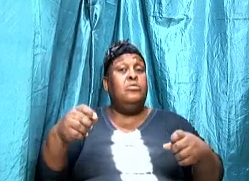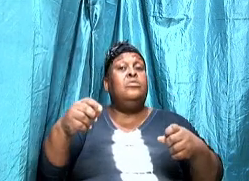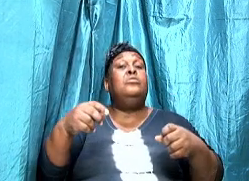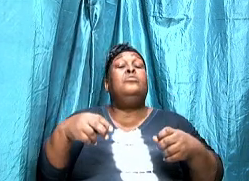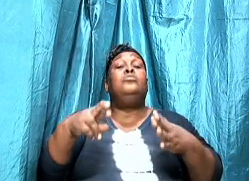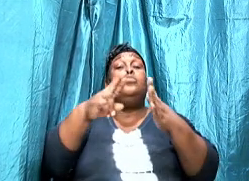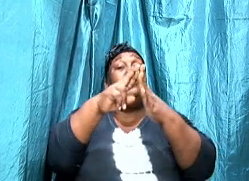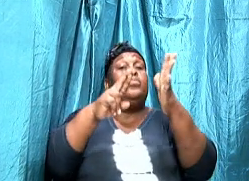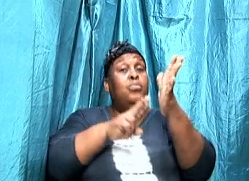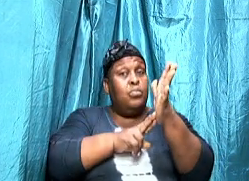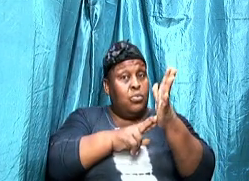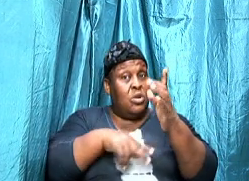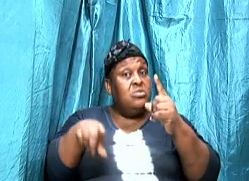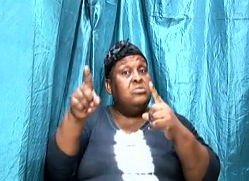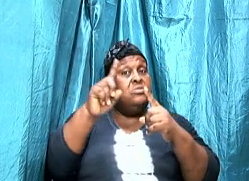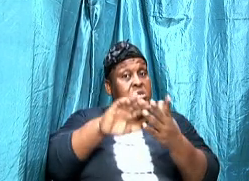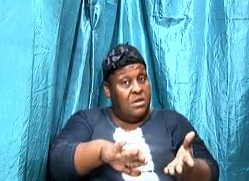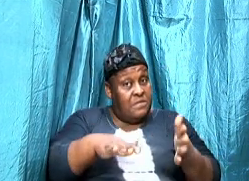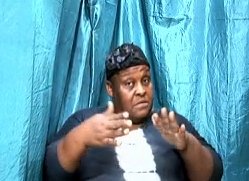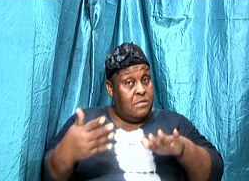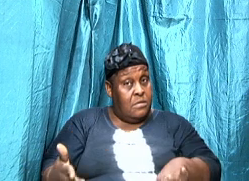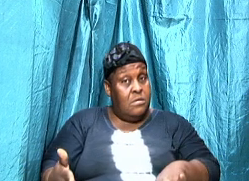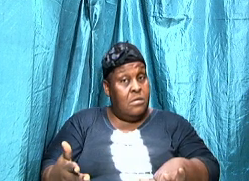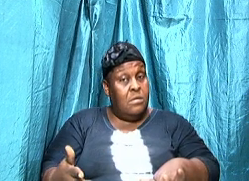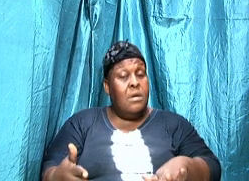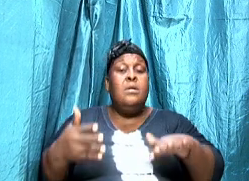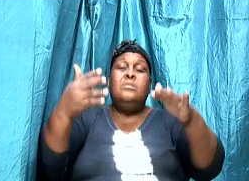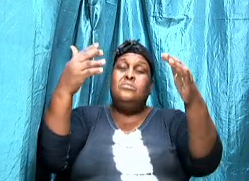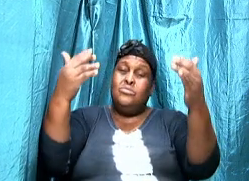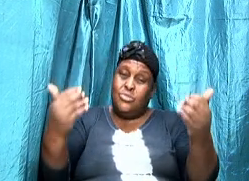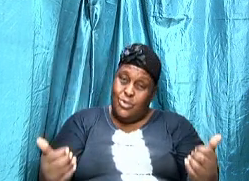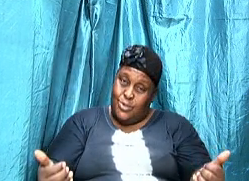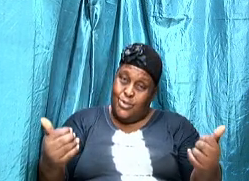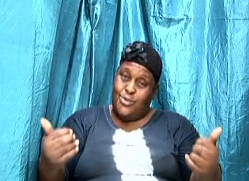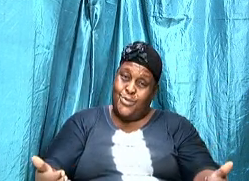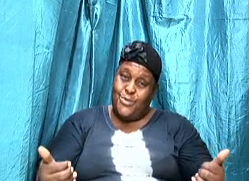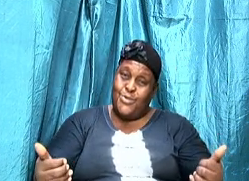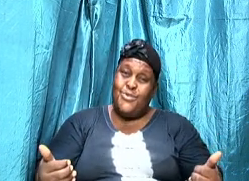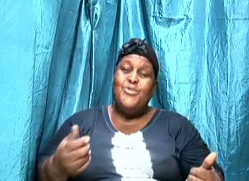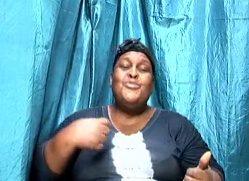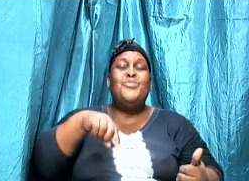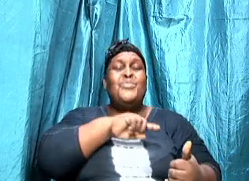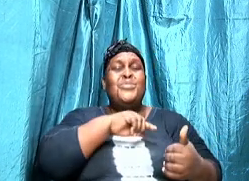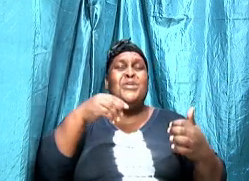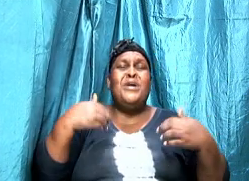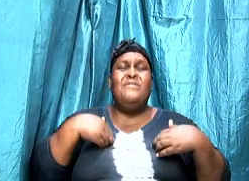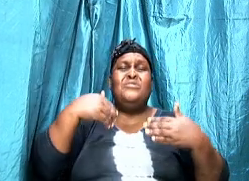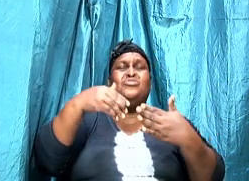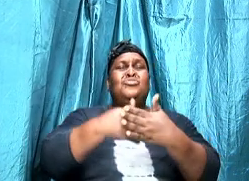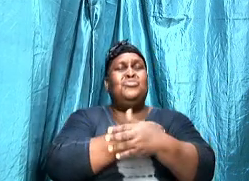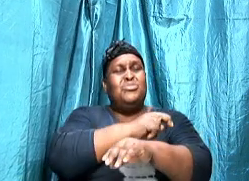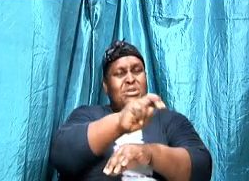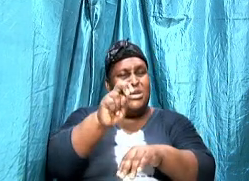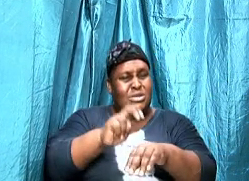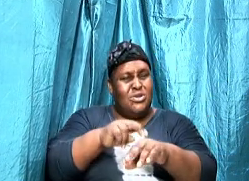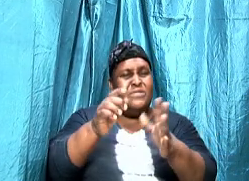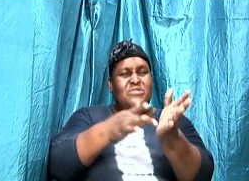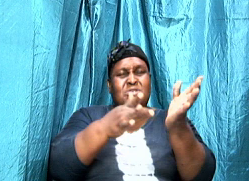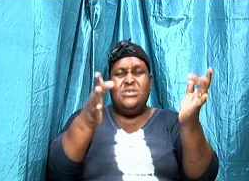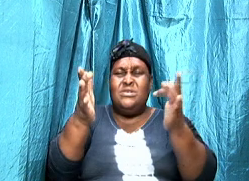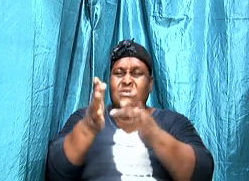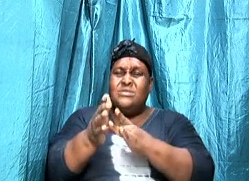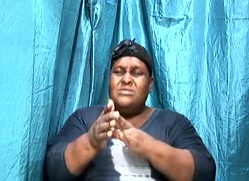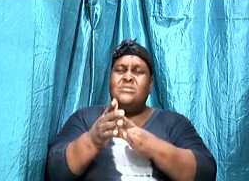death, so now that we have this new nature, this nature of Christ, we